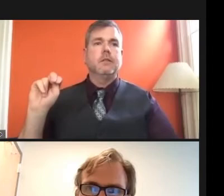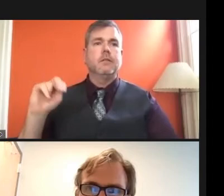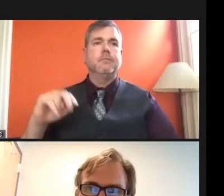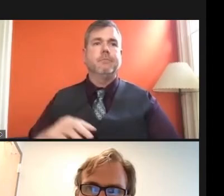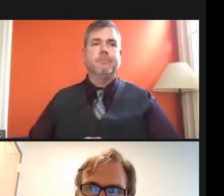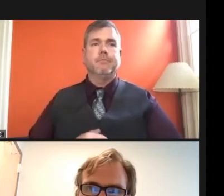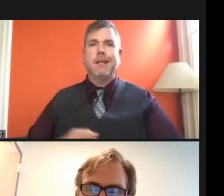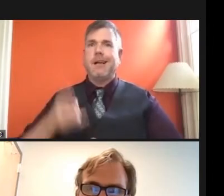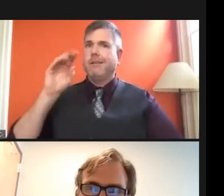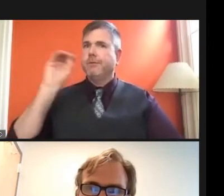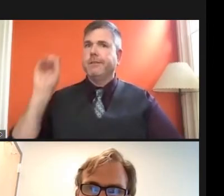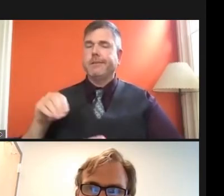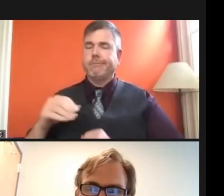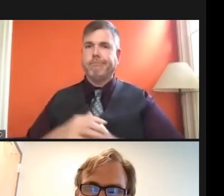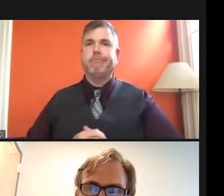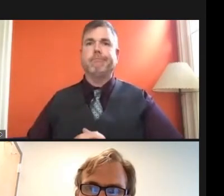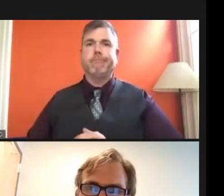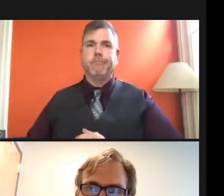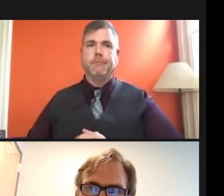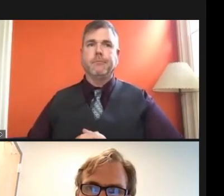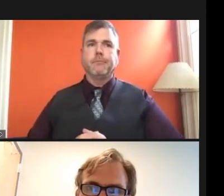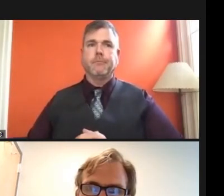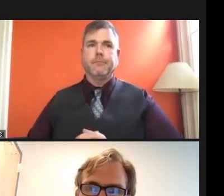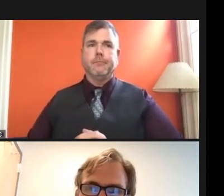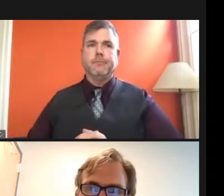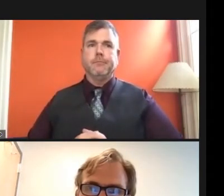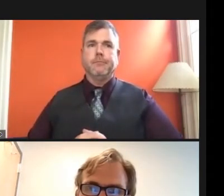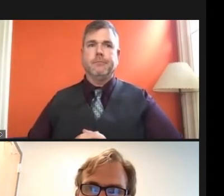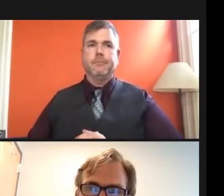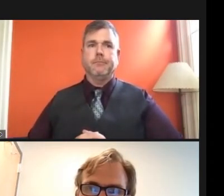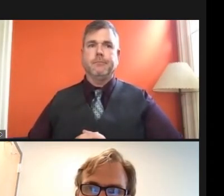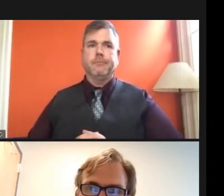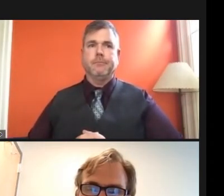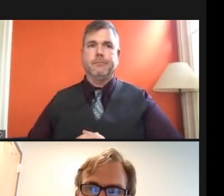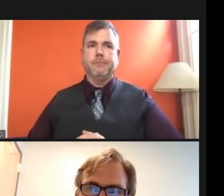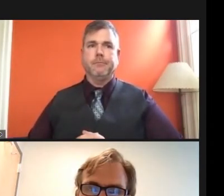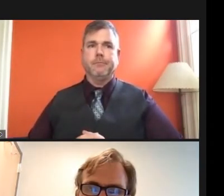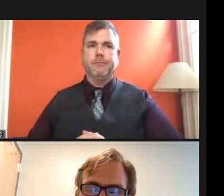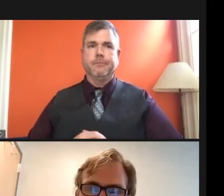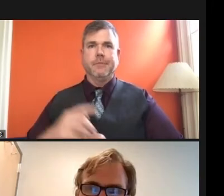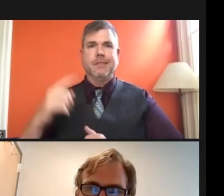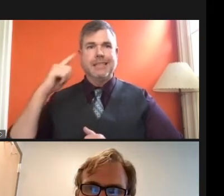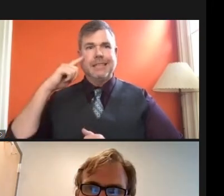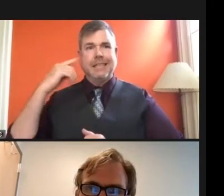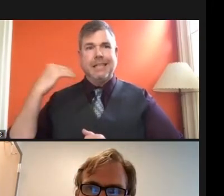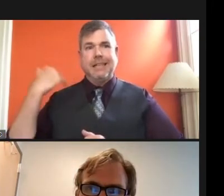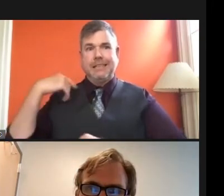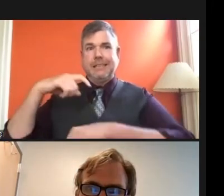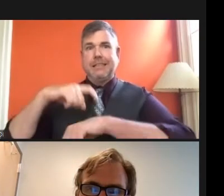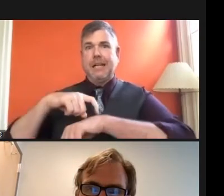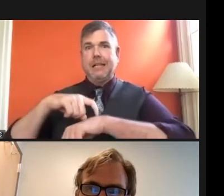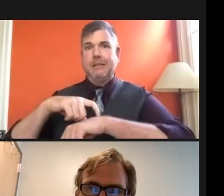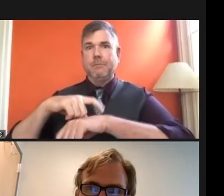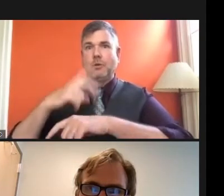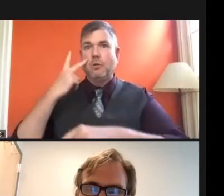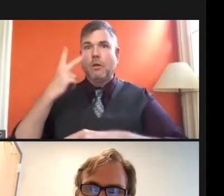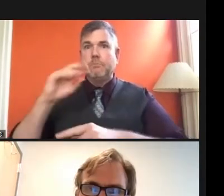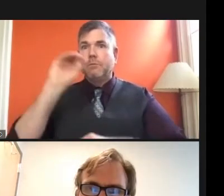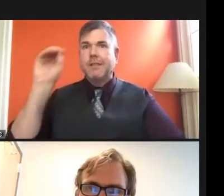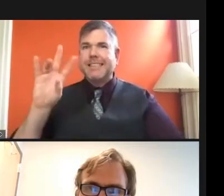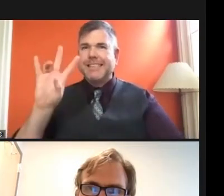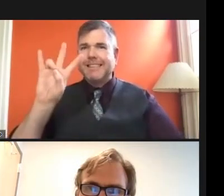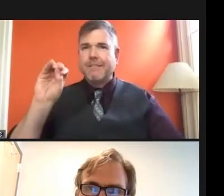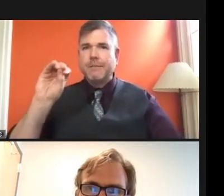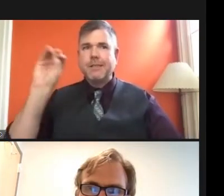about 70%. Dr. Willis, I know you shared that many individuals in the Latinx population are our frontline workers. Thank